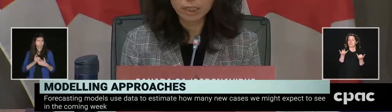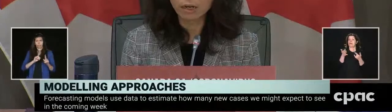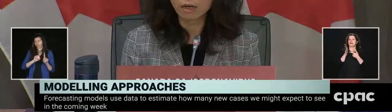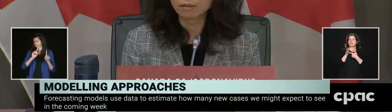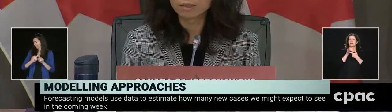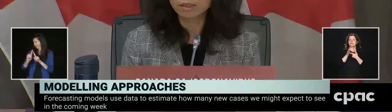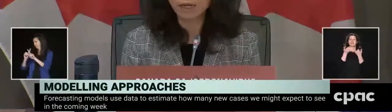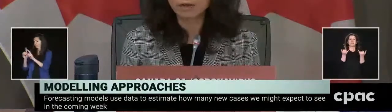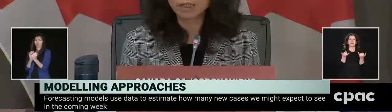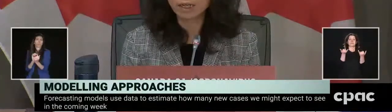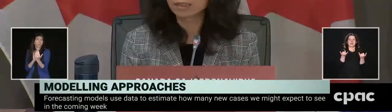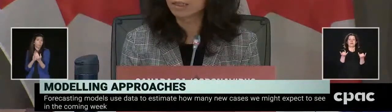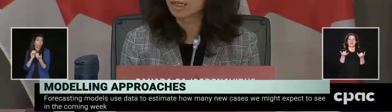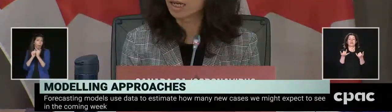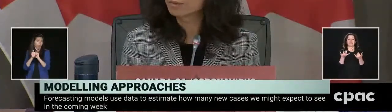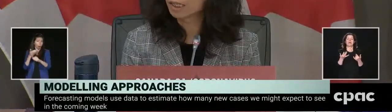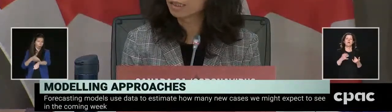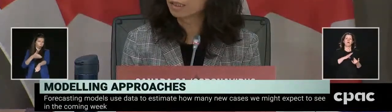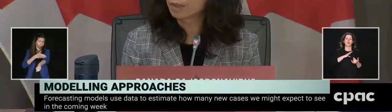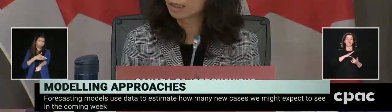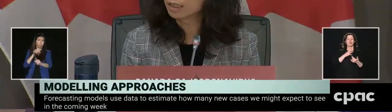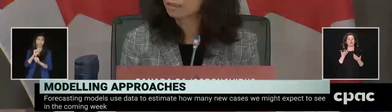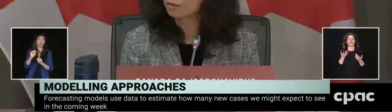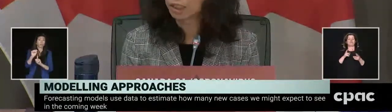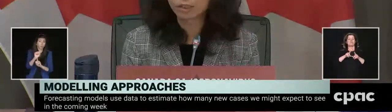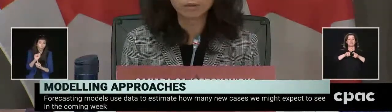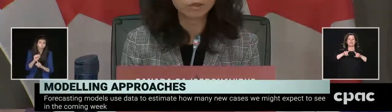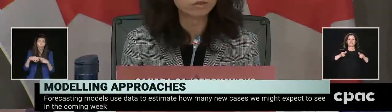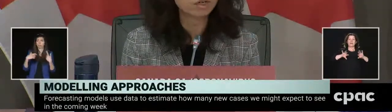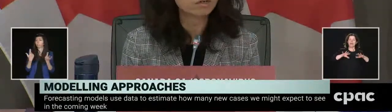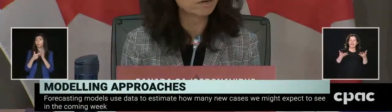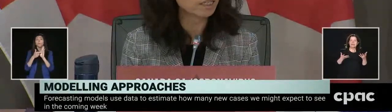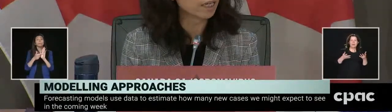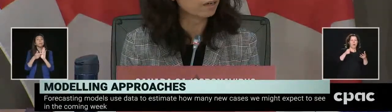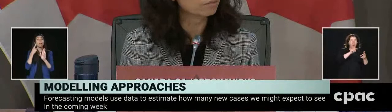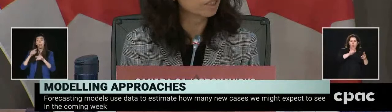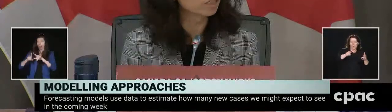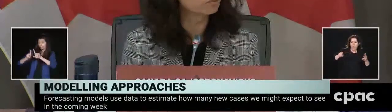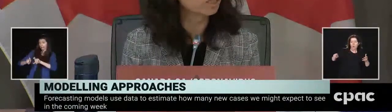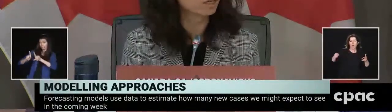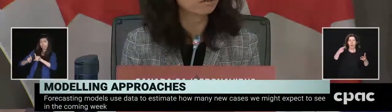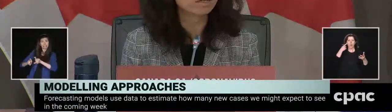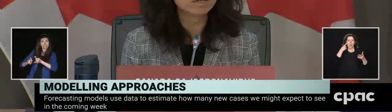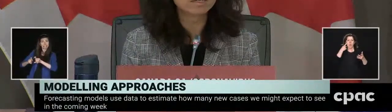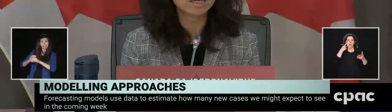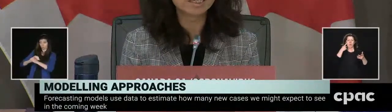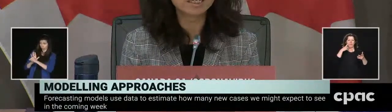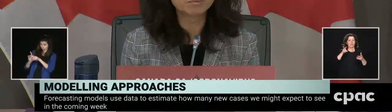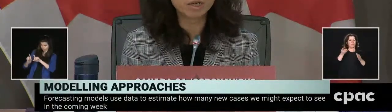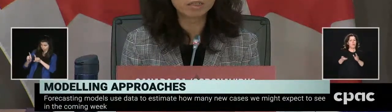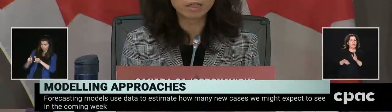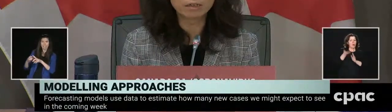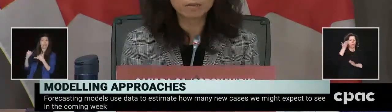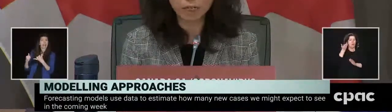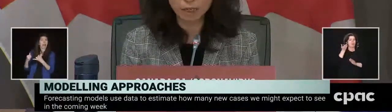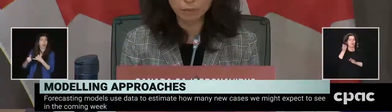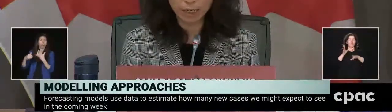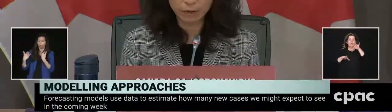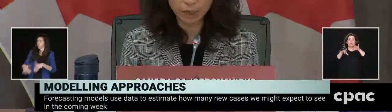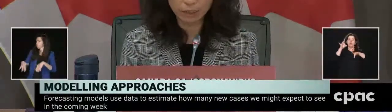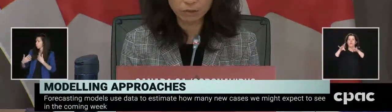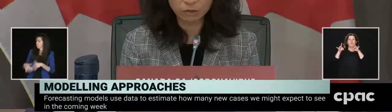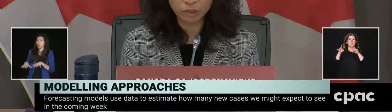approaches to enhance our lab testing capacity, for example, right now, because we know that a key part